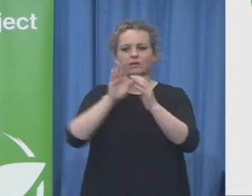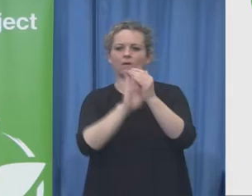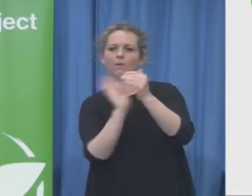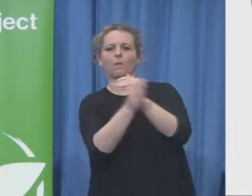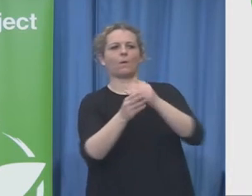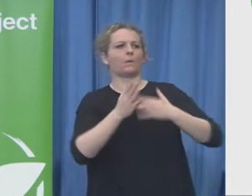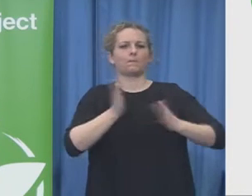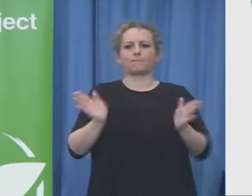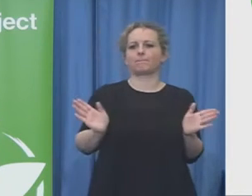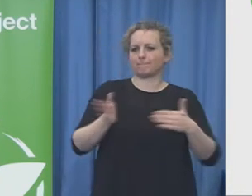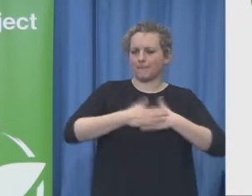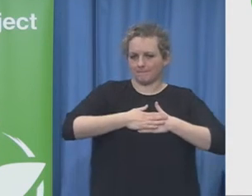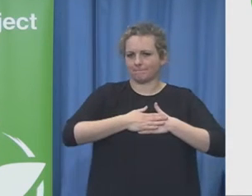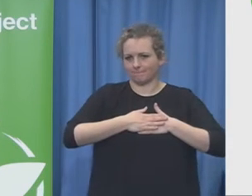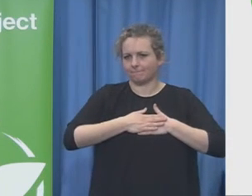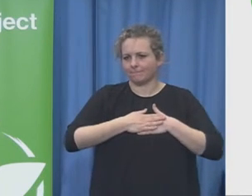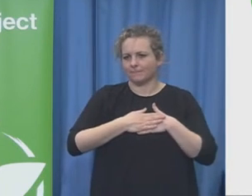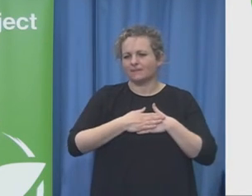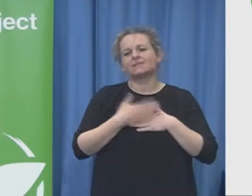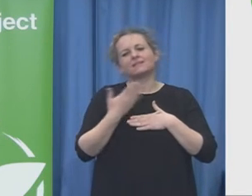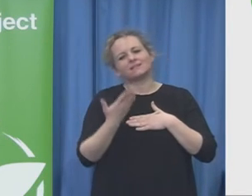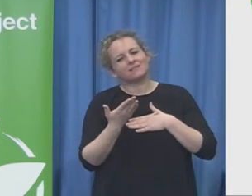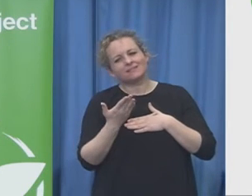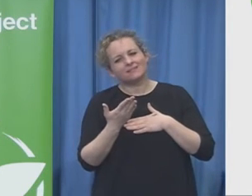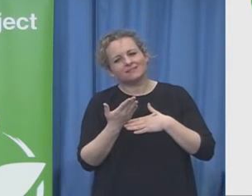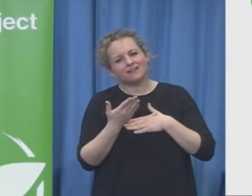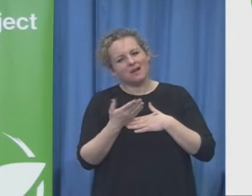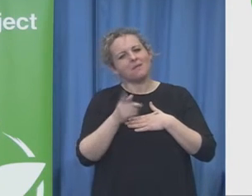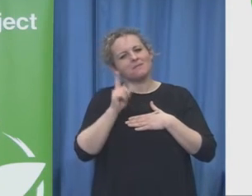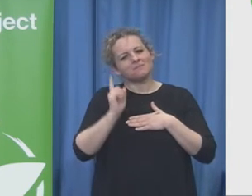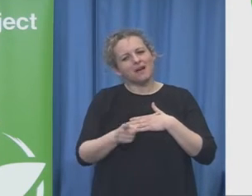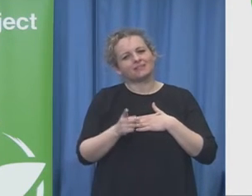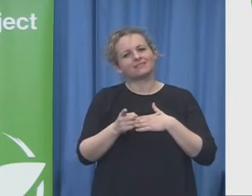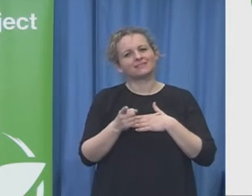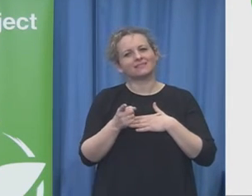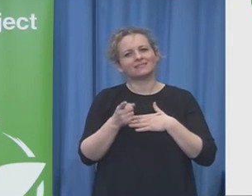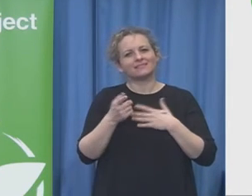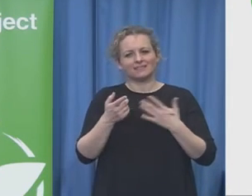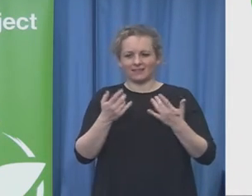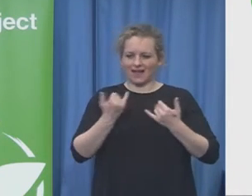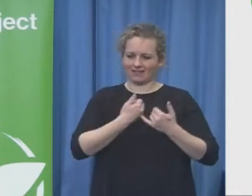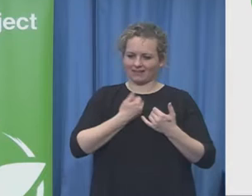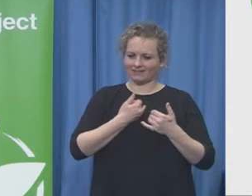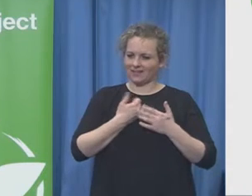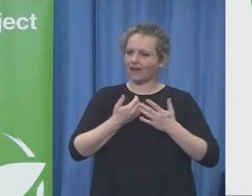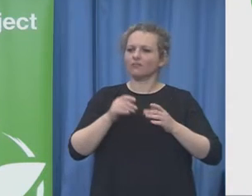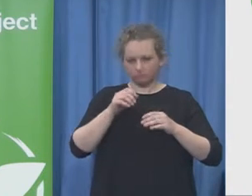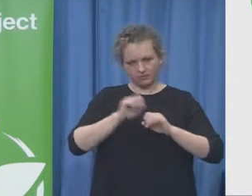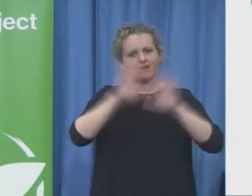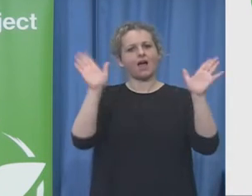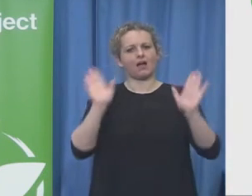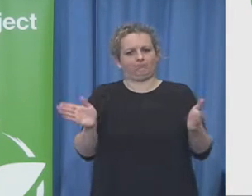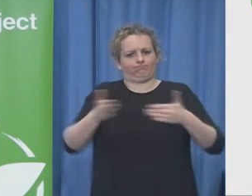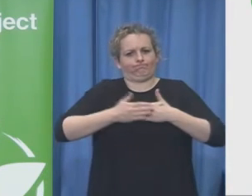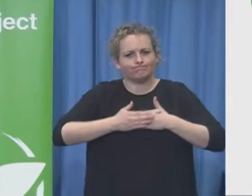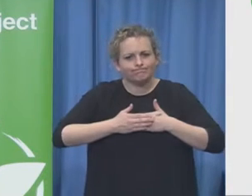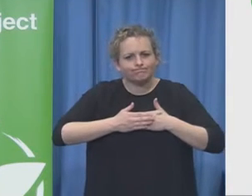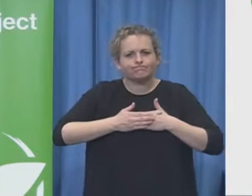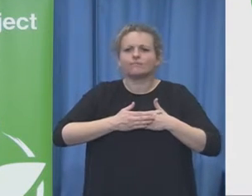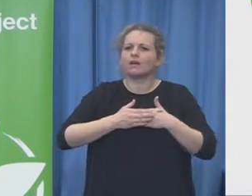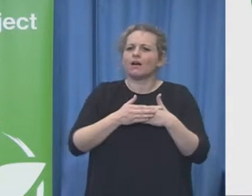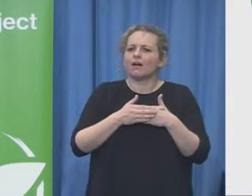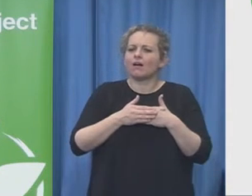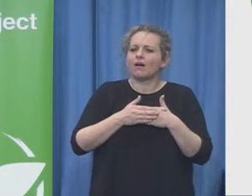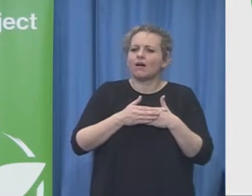hard numbers. And albeit is an important measurement, to evaluate social change in the